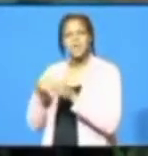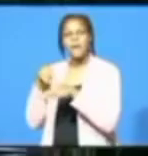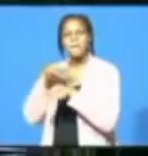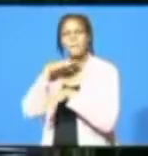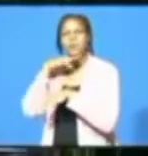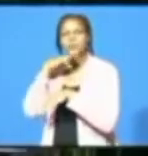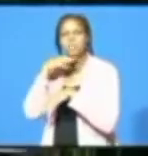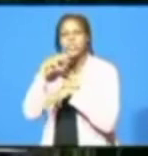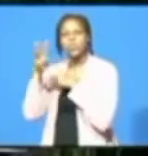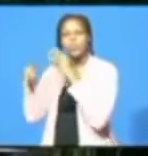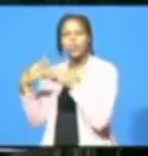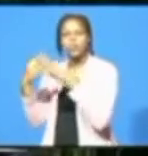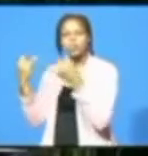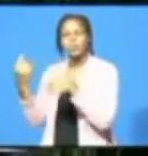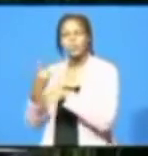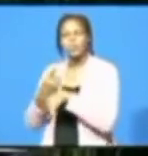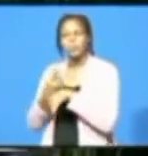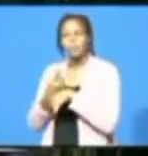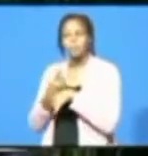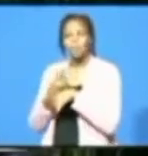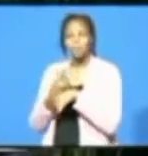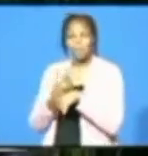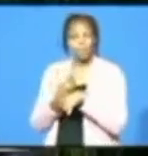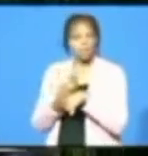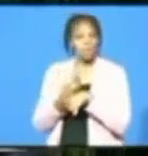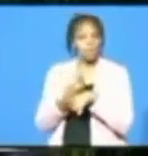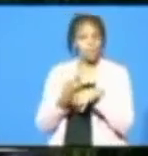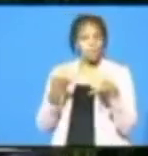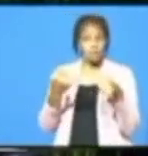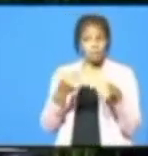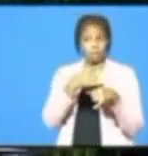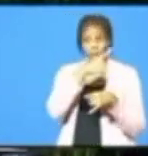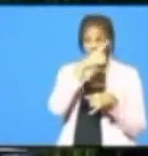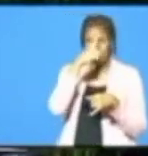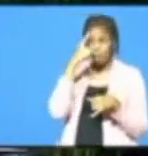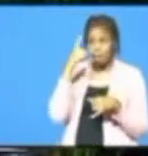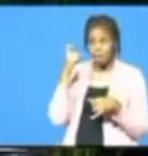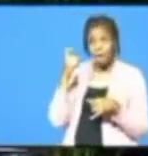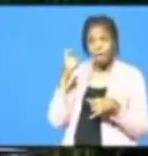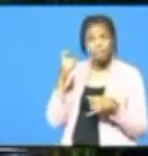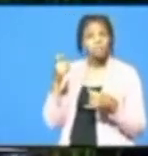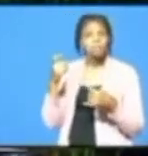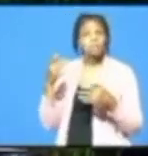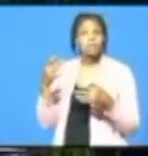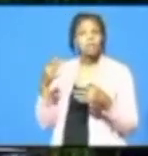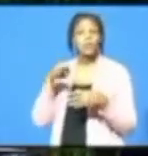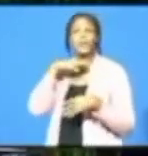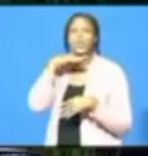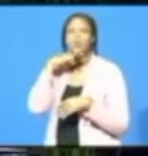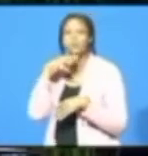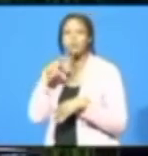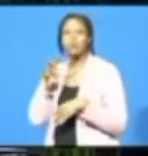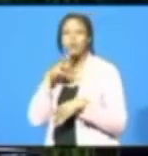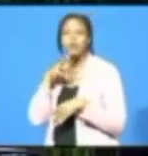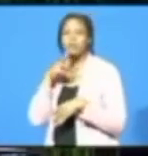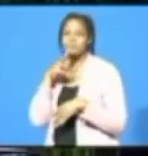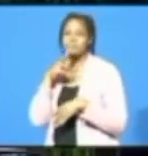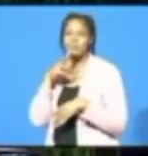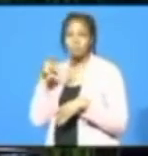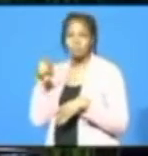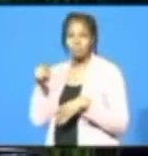Please take note that as a result of the polluted water, the